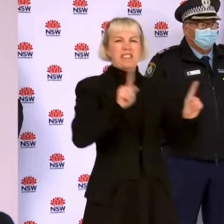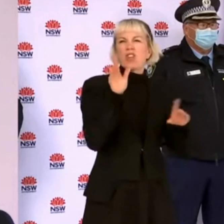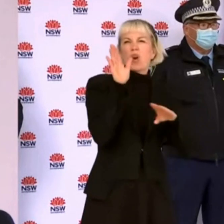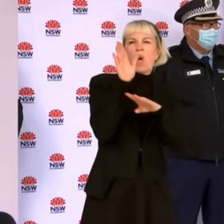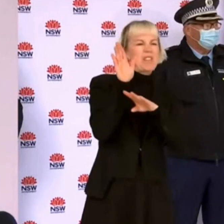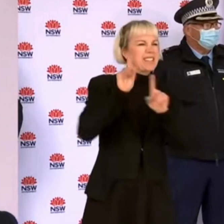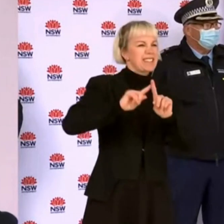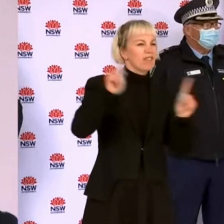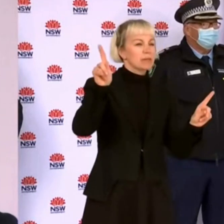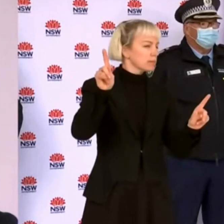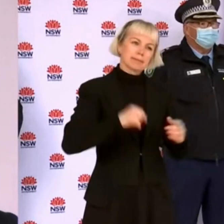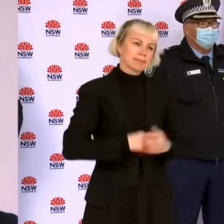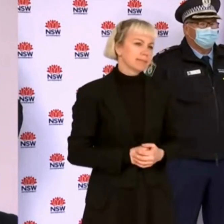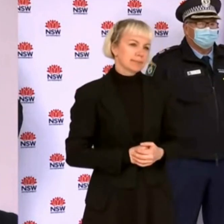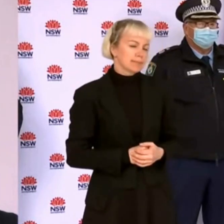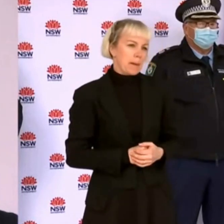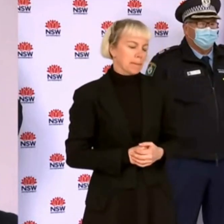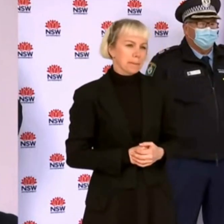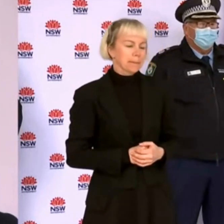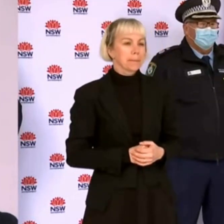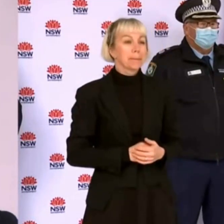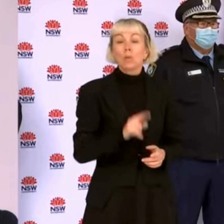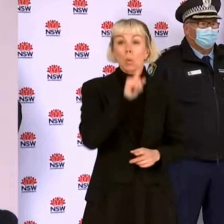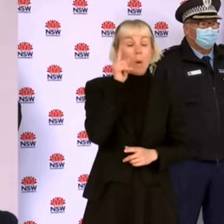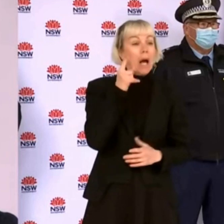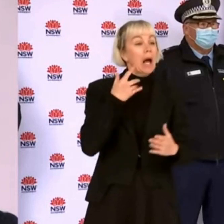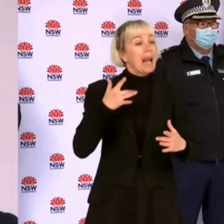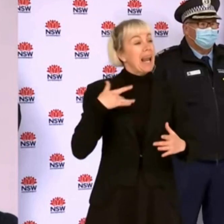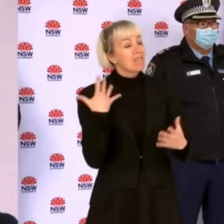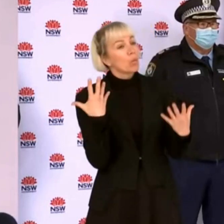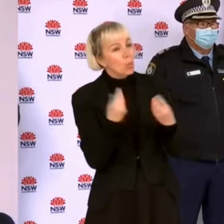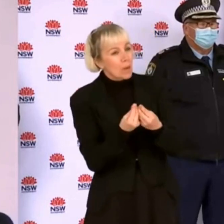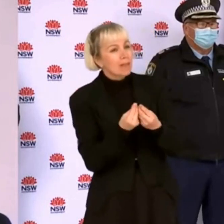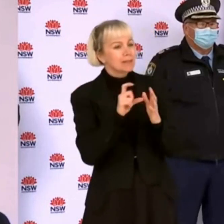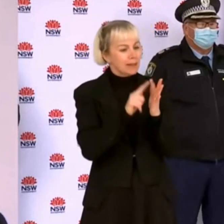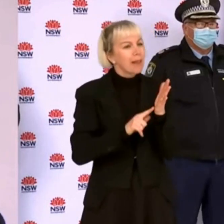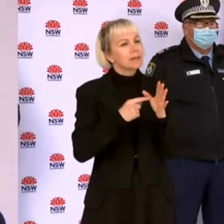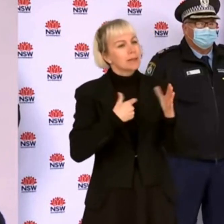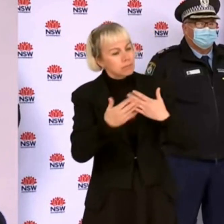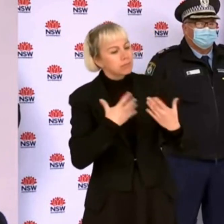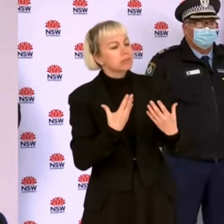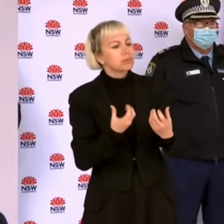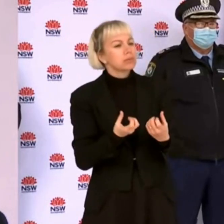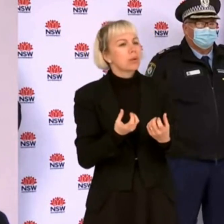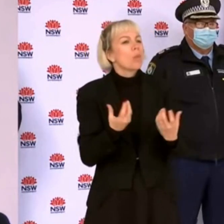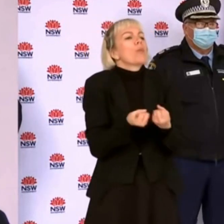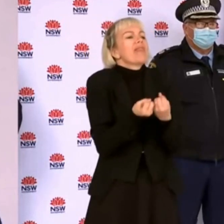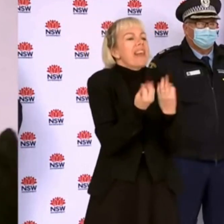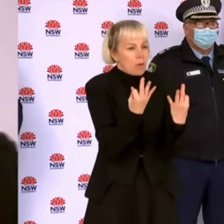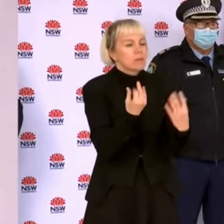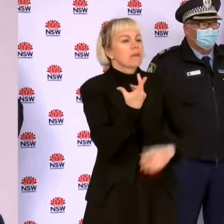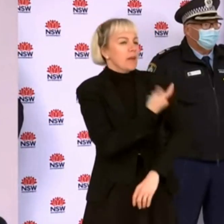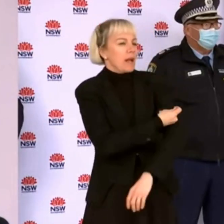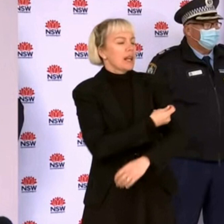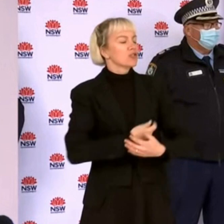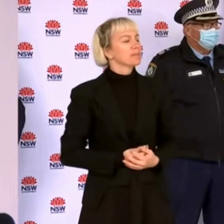live reasonably with the Delta variant unless you have a certain proportion of the population vaccinated. Does that mean we need to? Does that mean we need